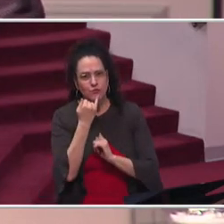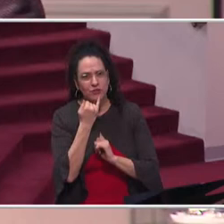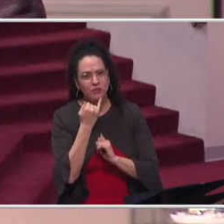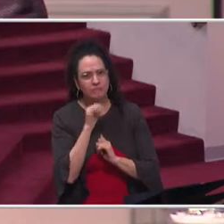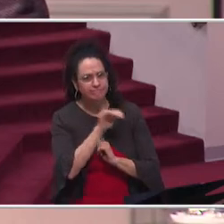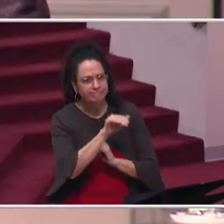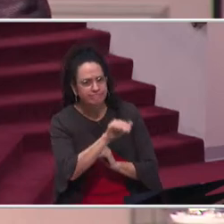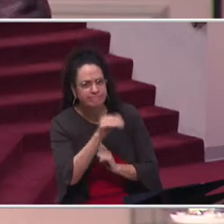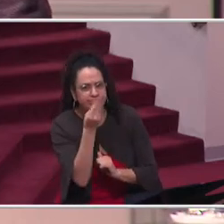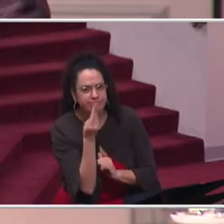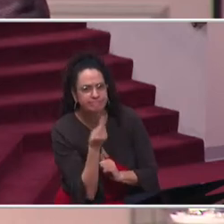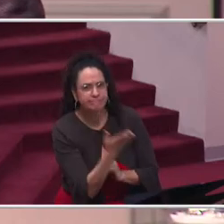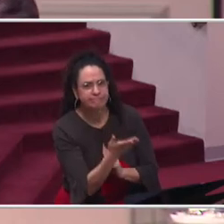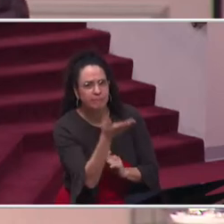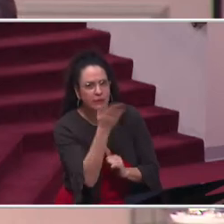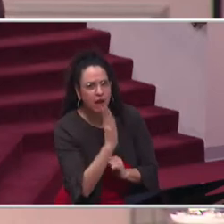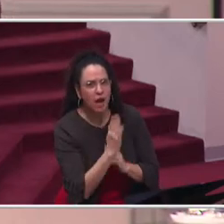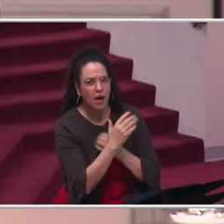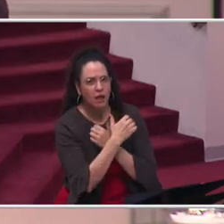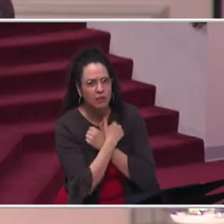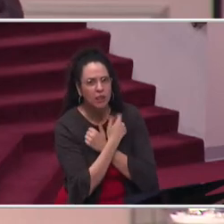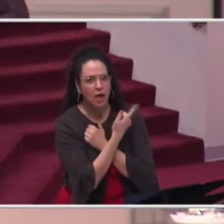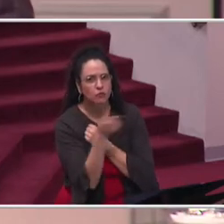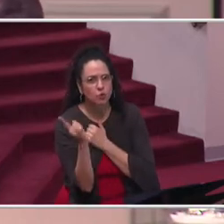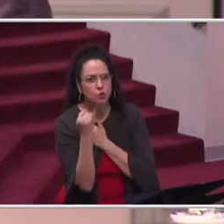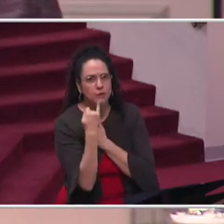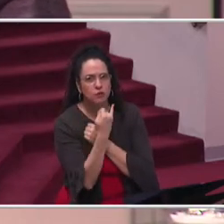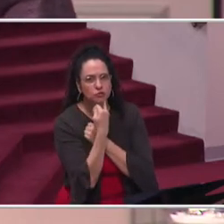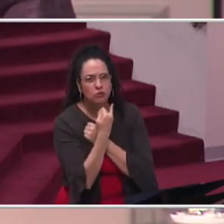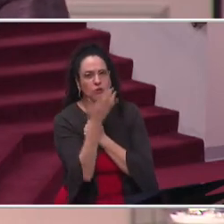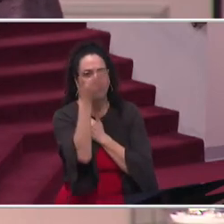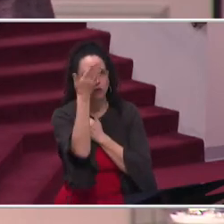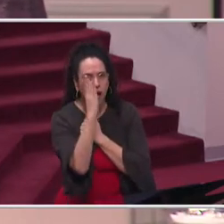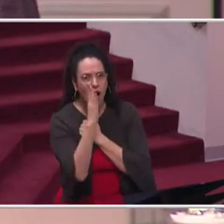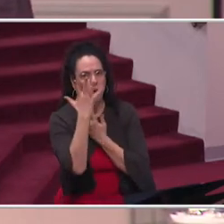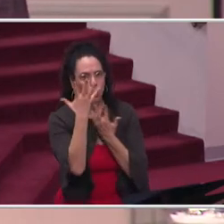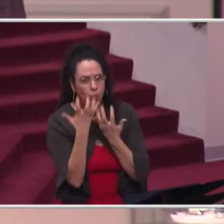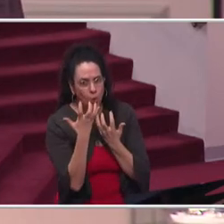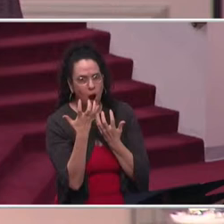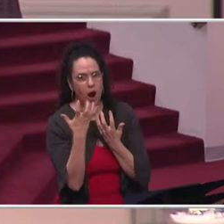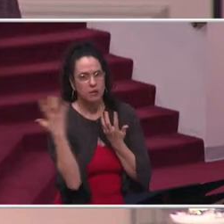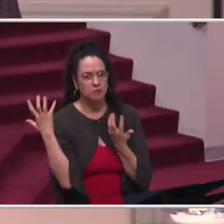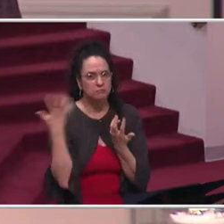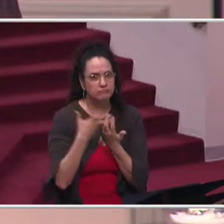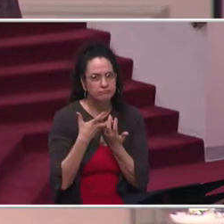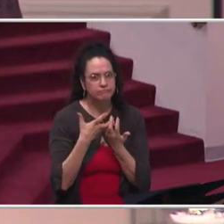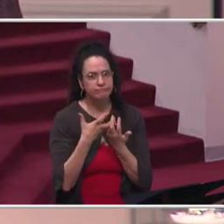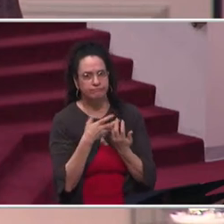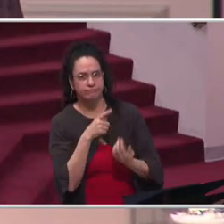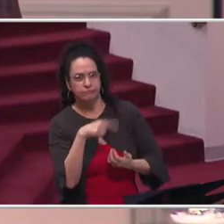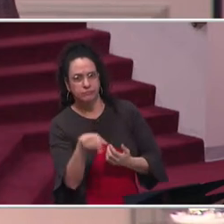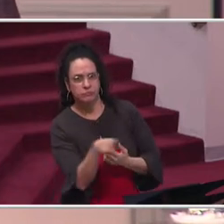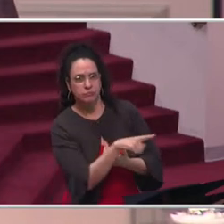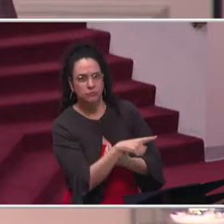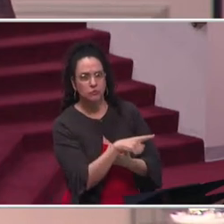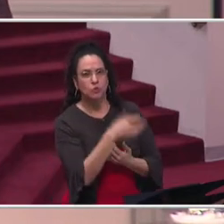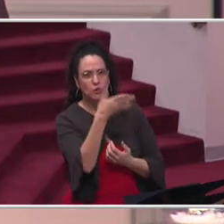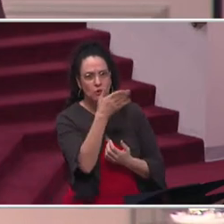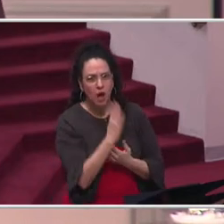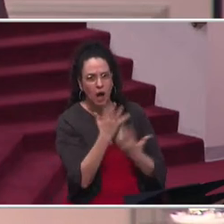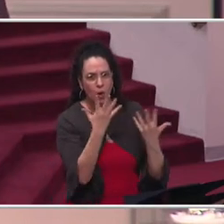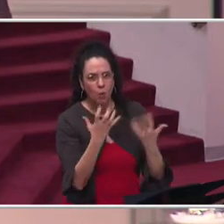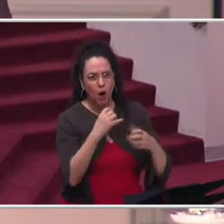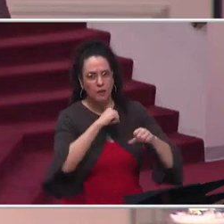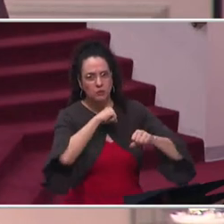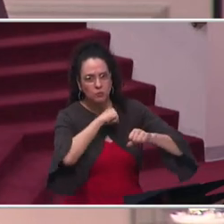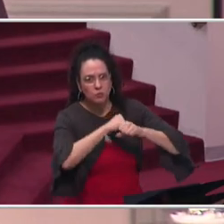them and how much He wants to be their God and how much He wants to protect them